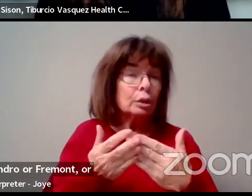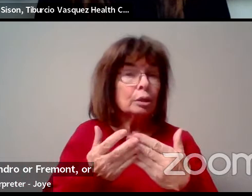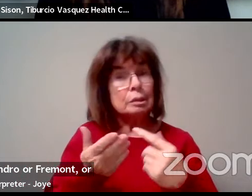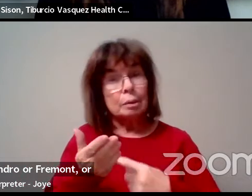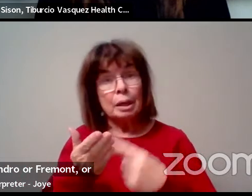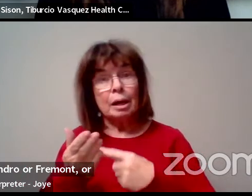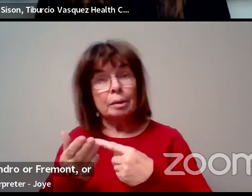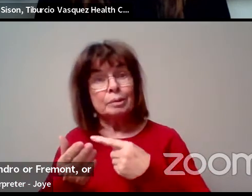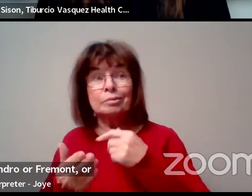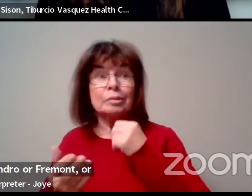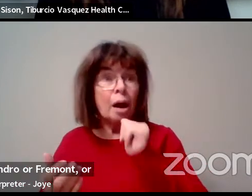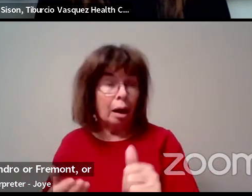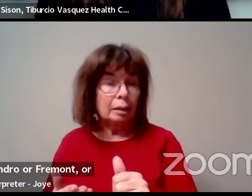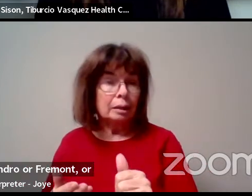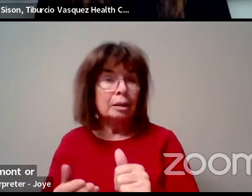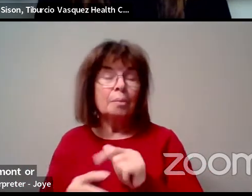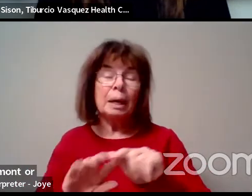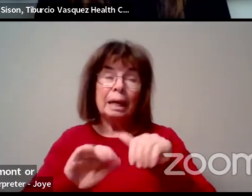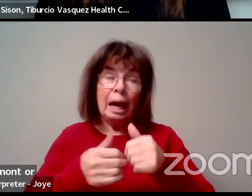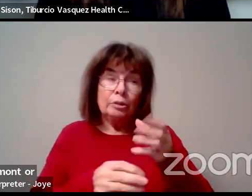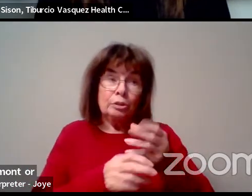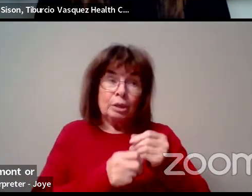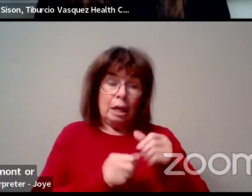to trust is really through